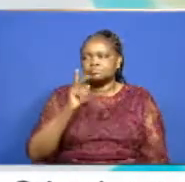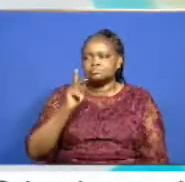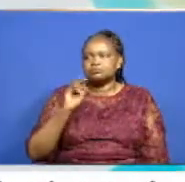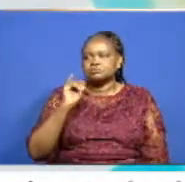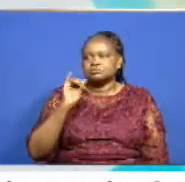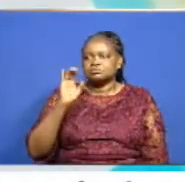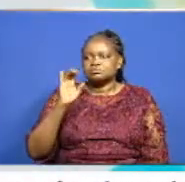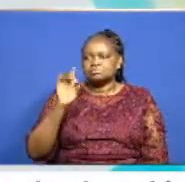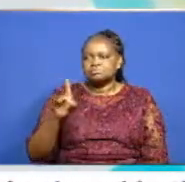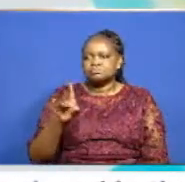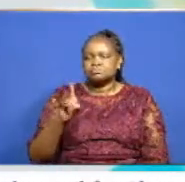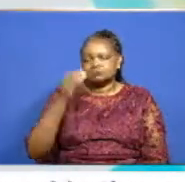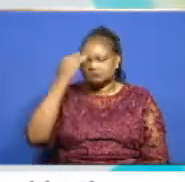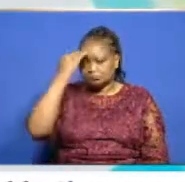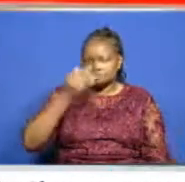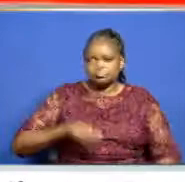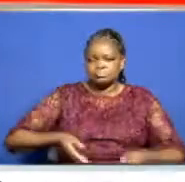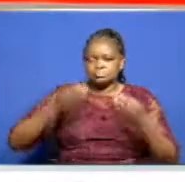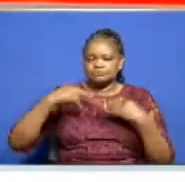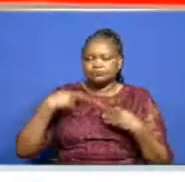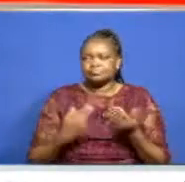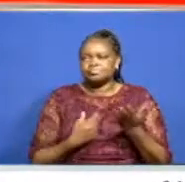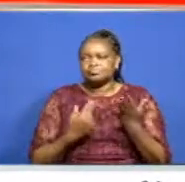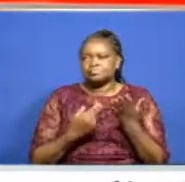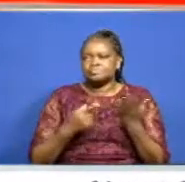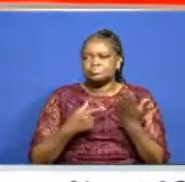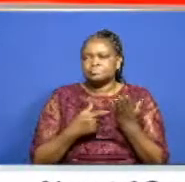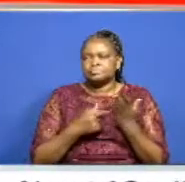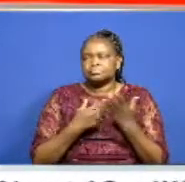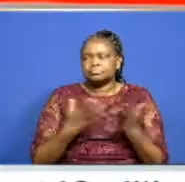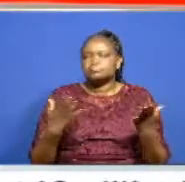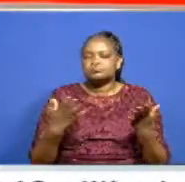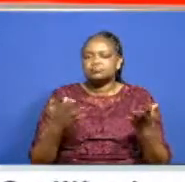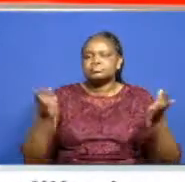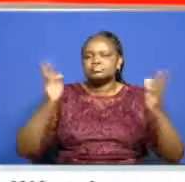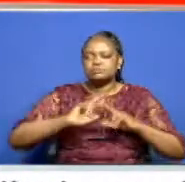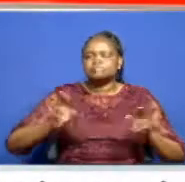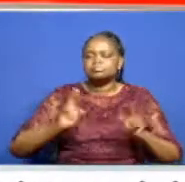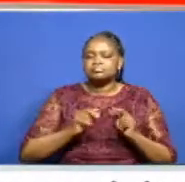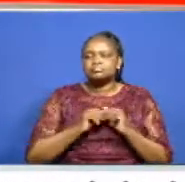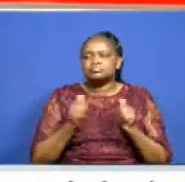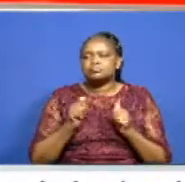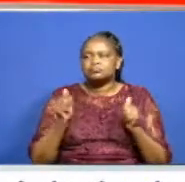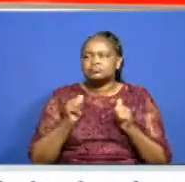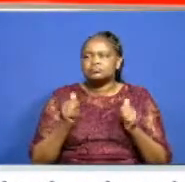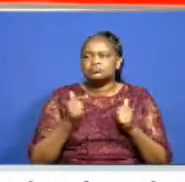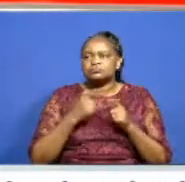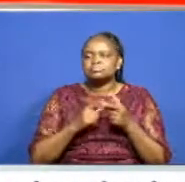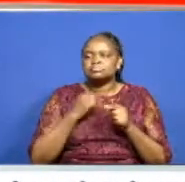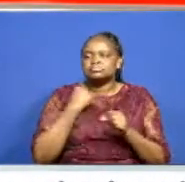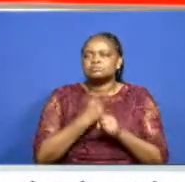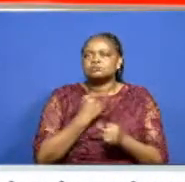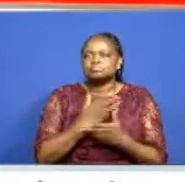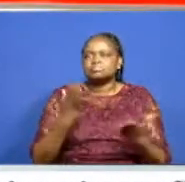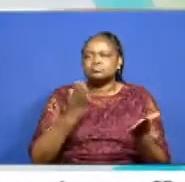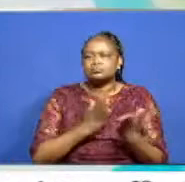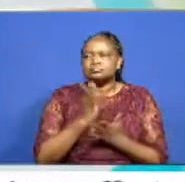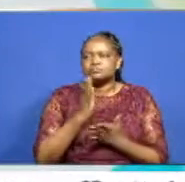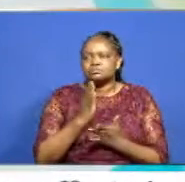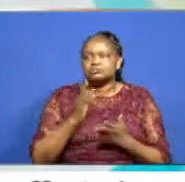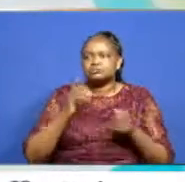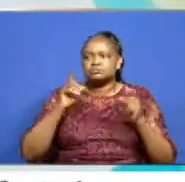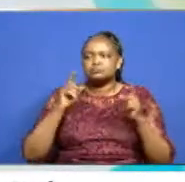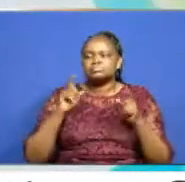giving us digital content. They have made it available. They have been doing something through